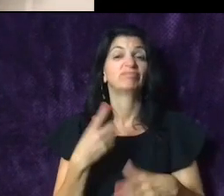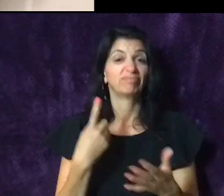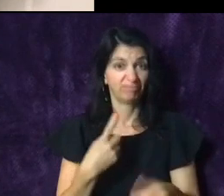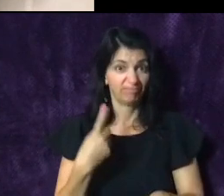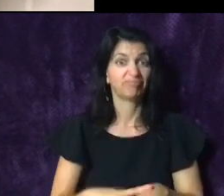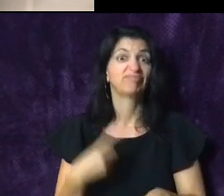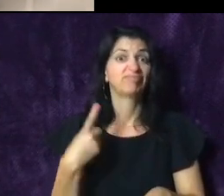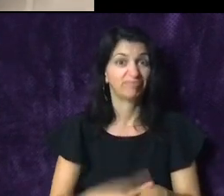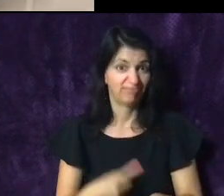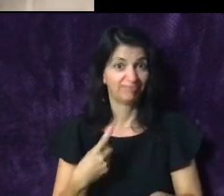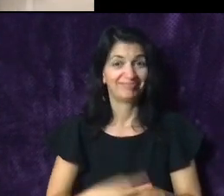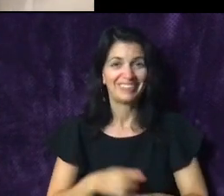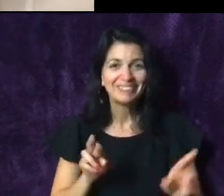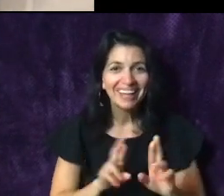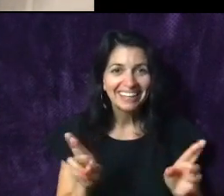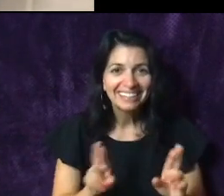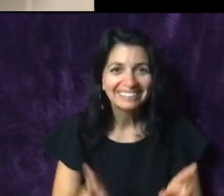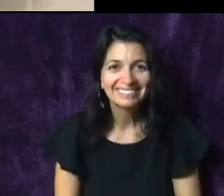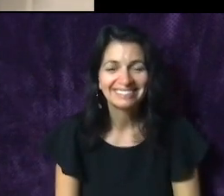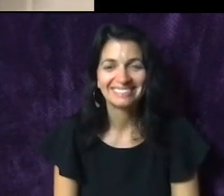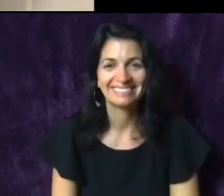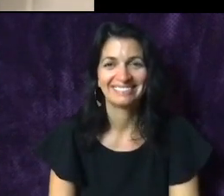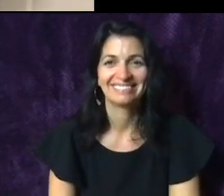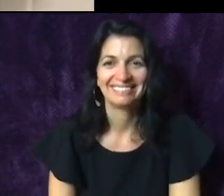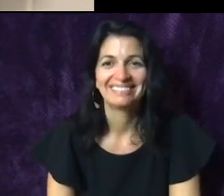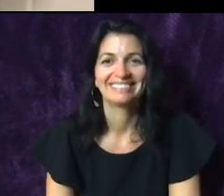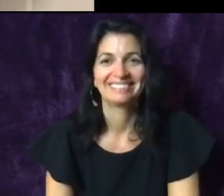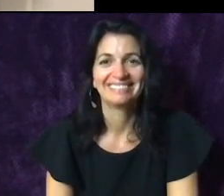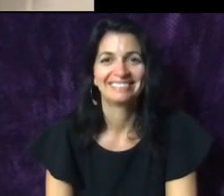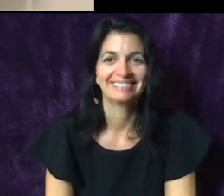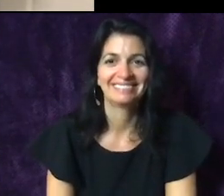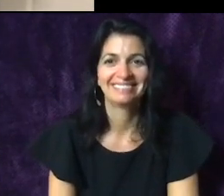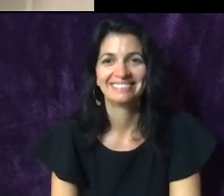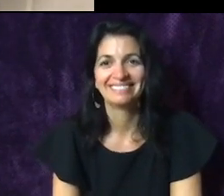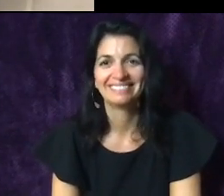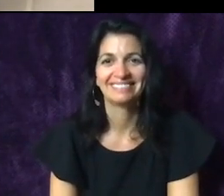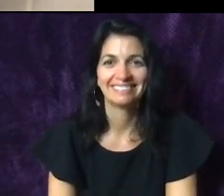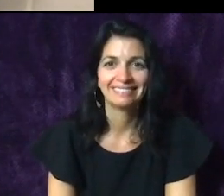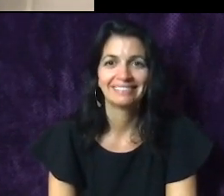sounds like, okay? Here we go. Ready? Listen.